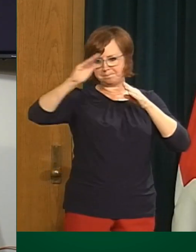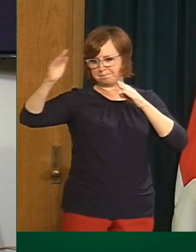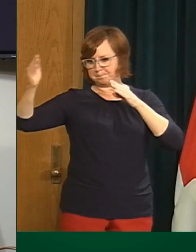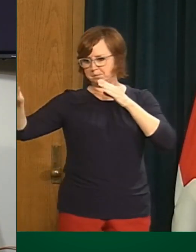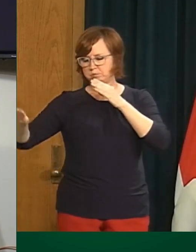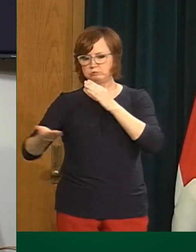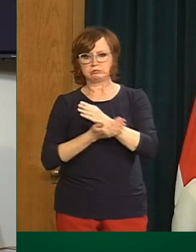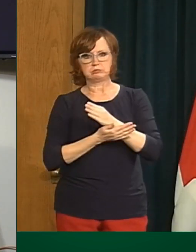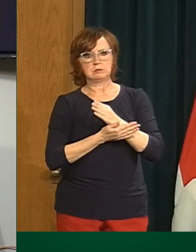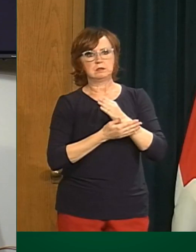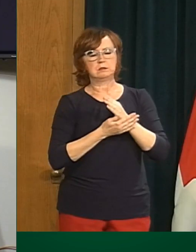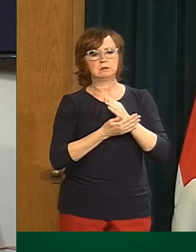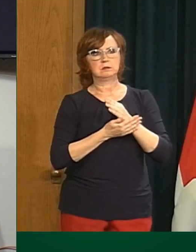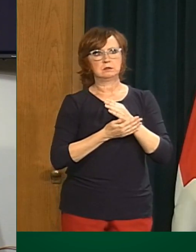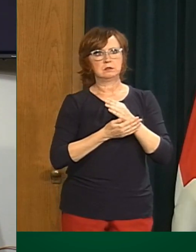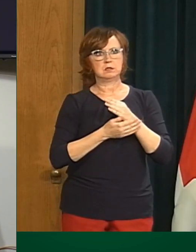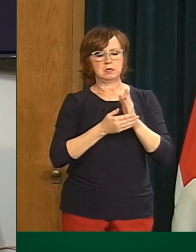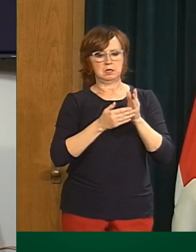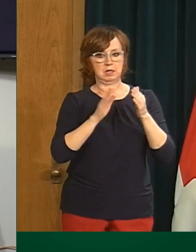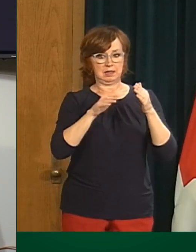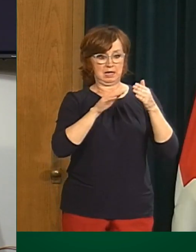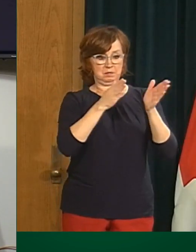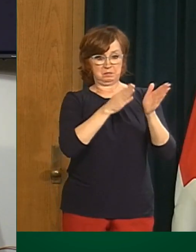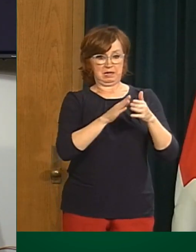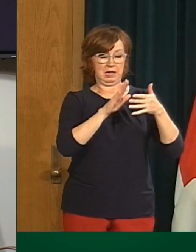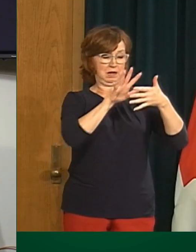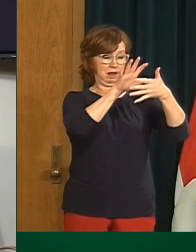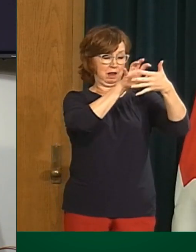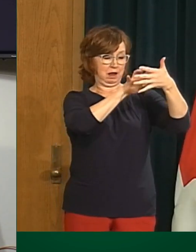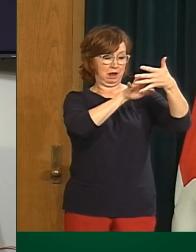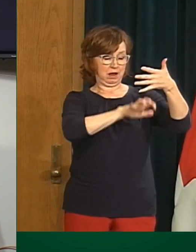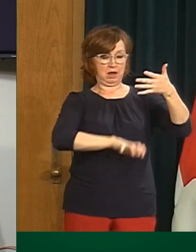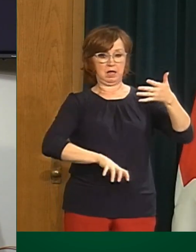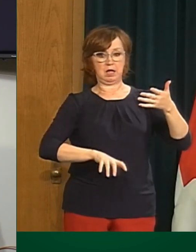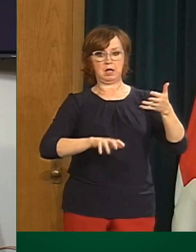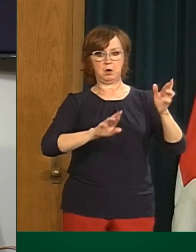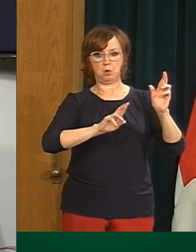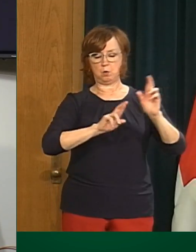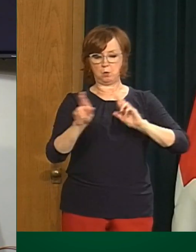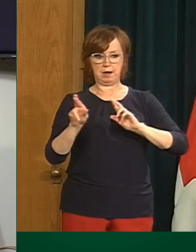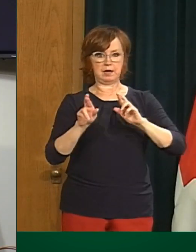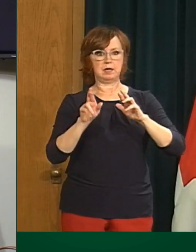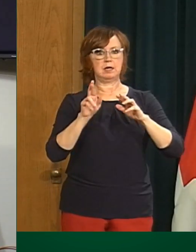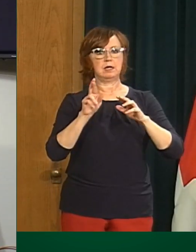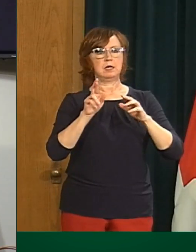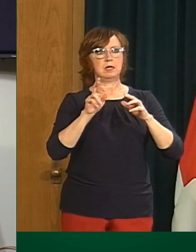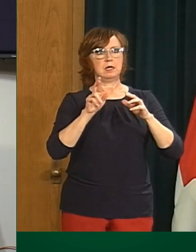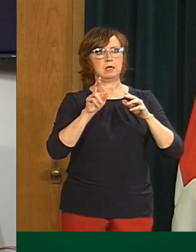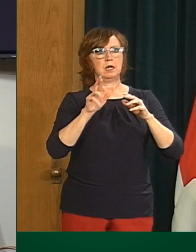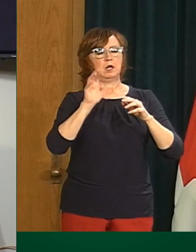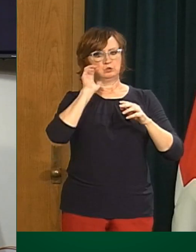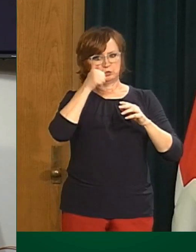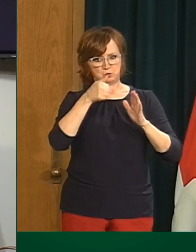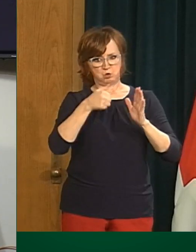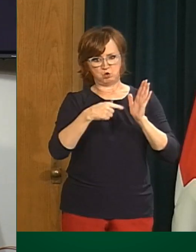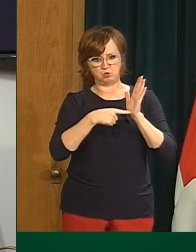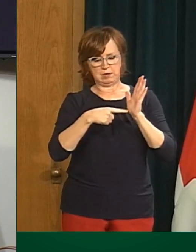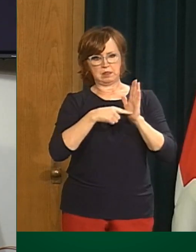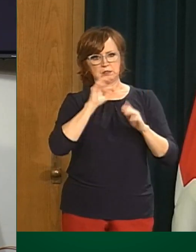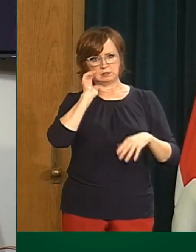of tomorrow. There is also target of rollout of mass testing contingent